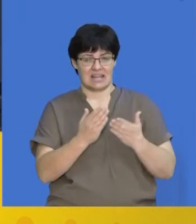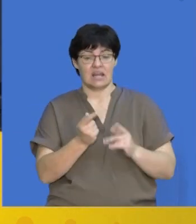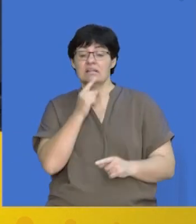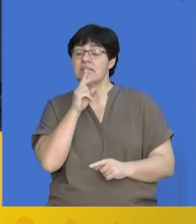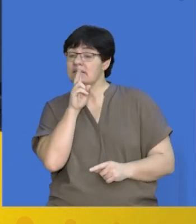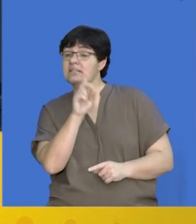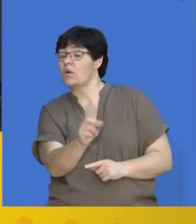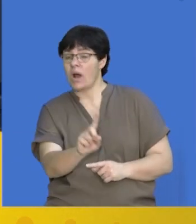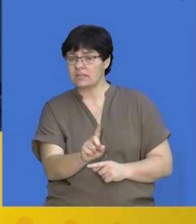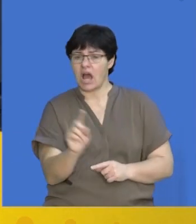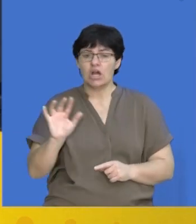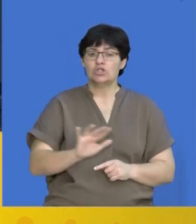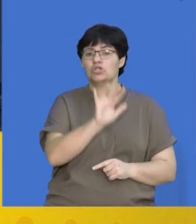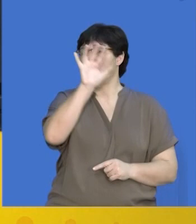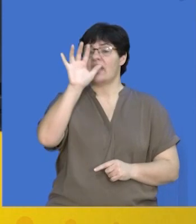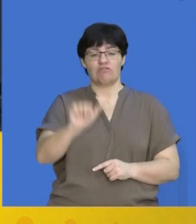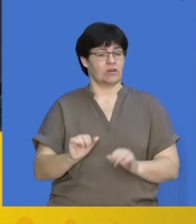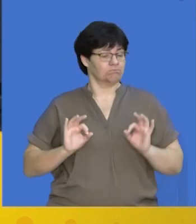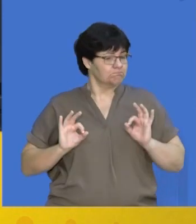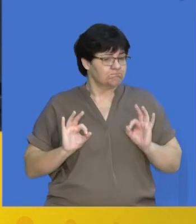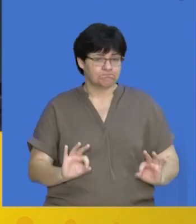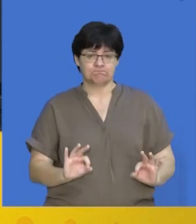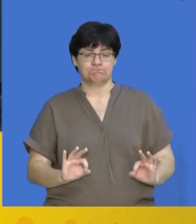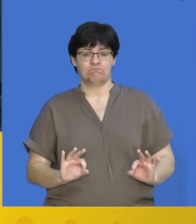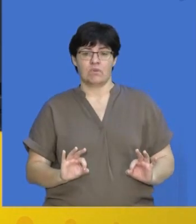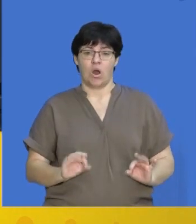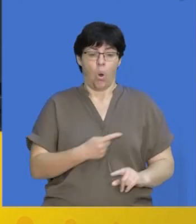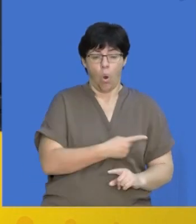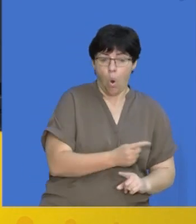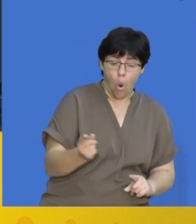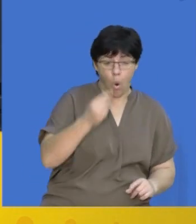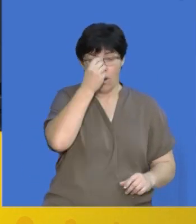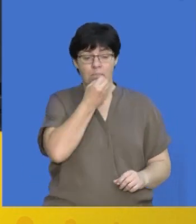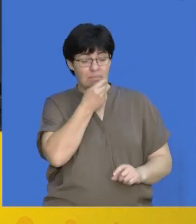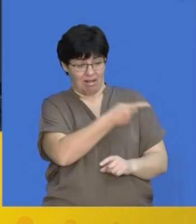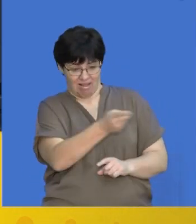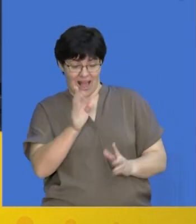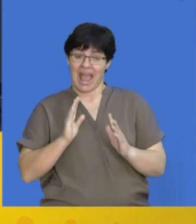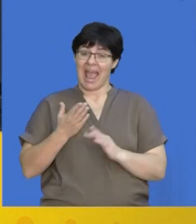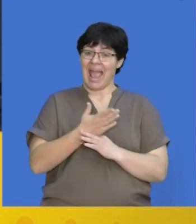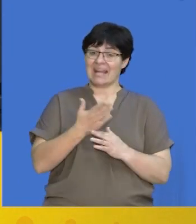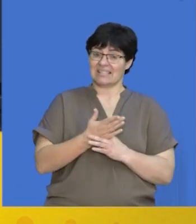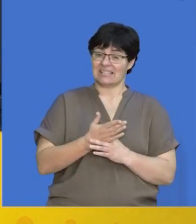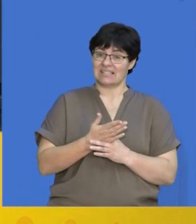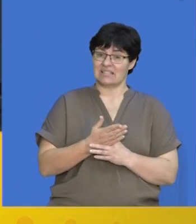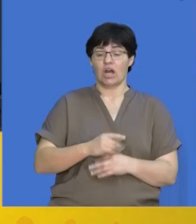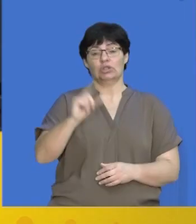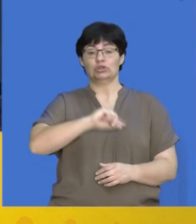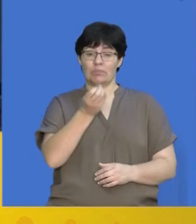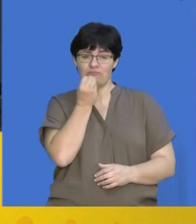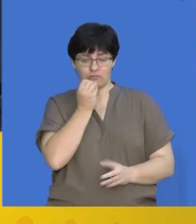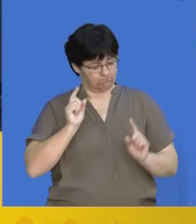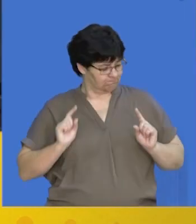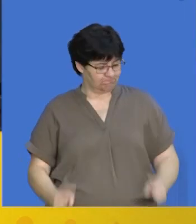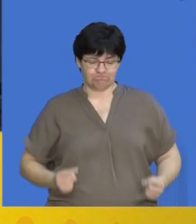South Africa is ill-equipped to give all its inhabitants access to nutritious food. What